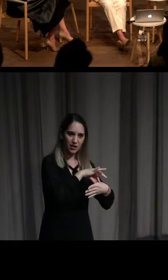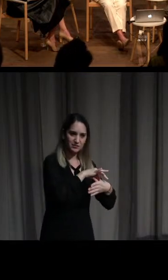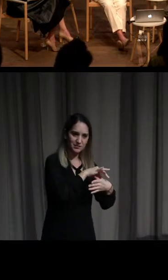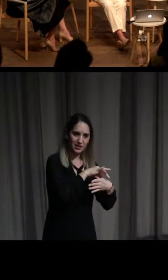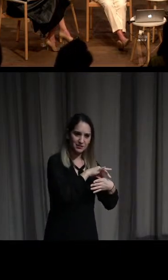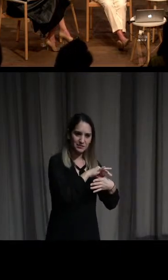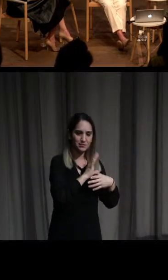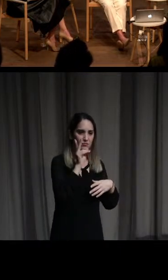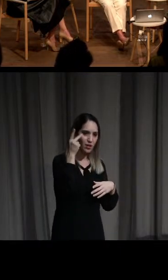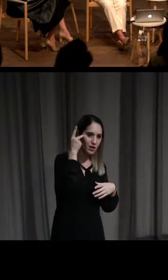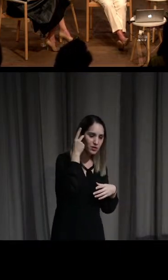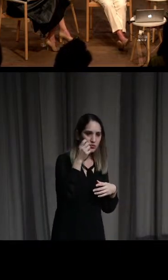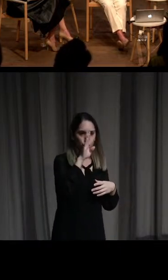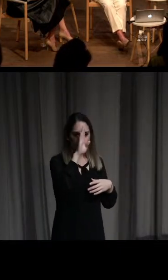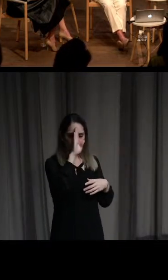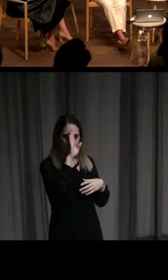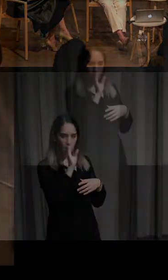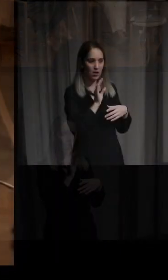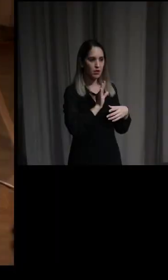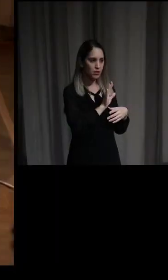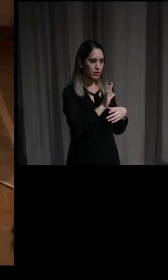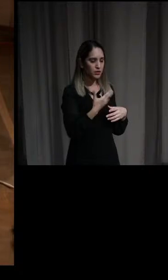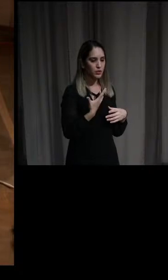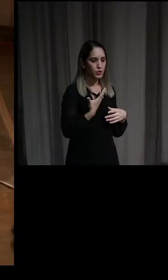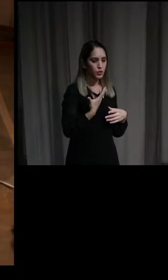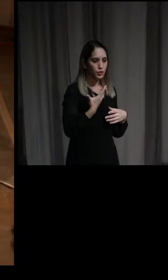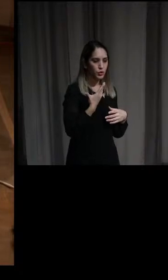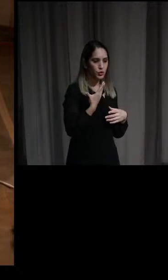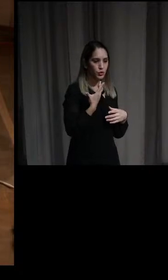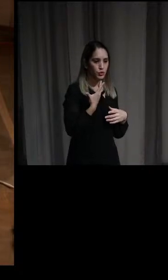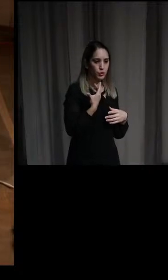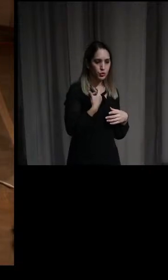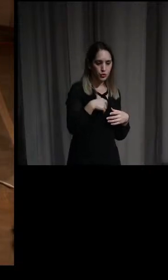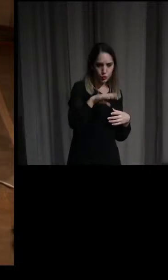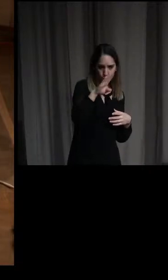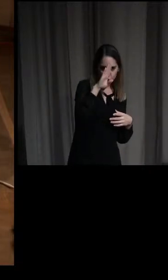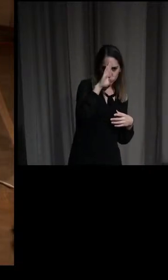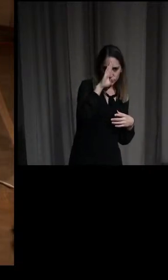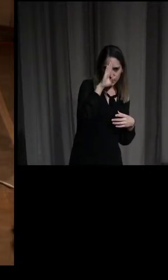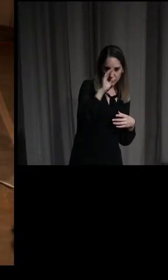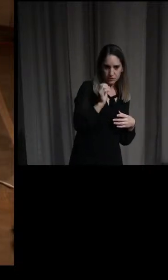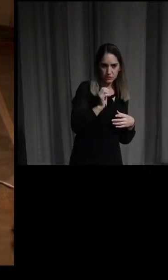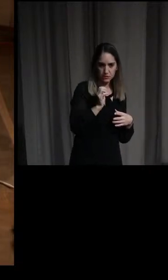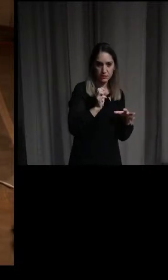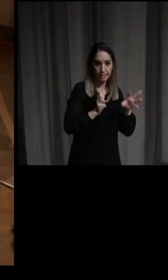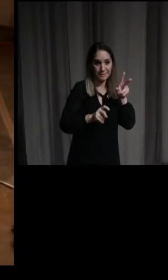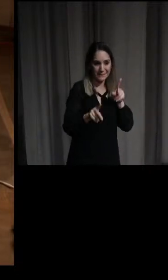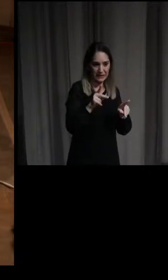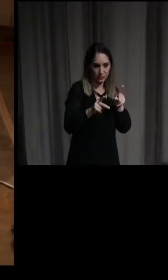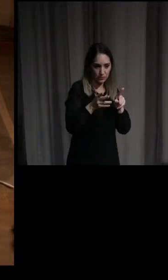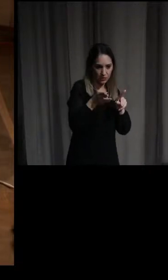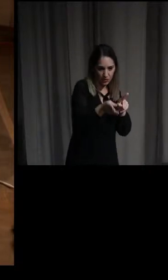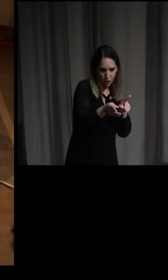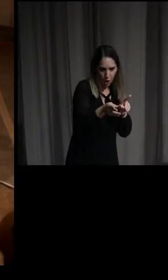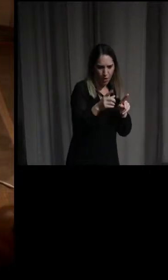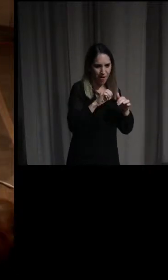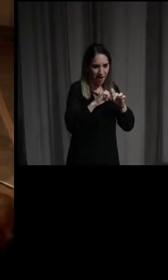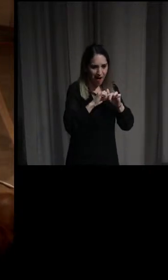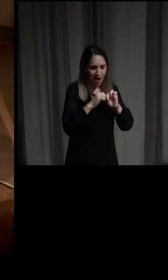what were the different ways that the Cuban intelligentsia were conceiving art,